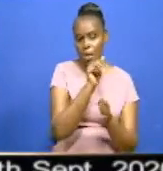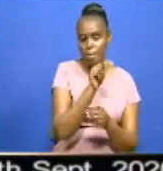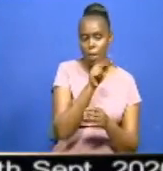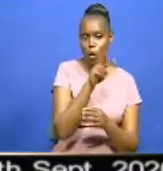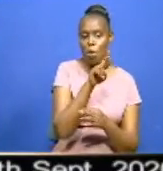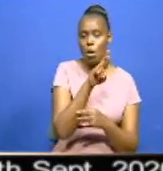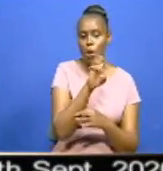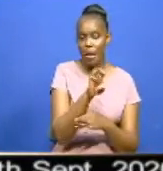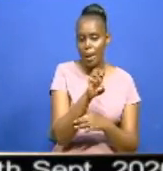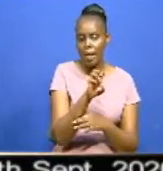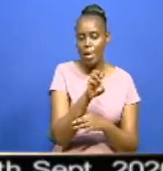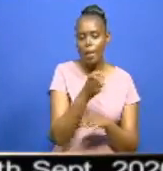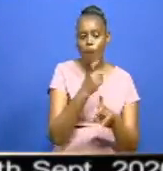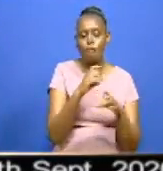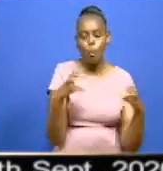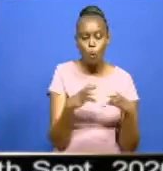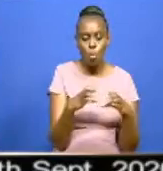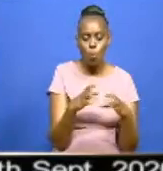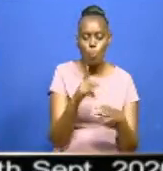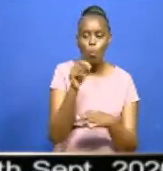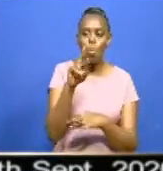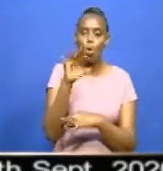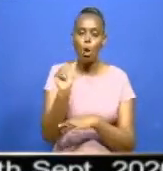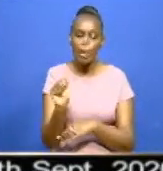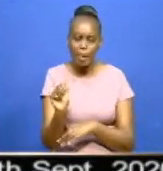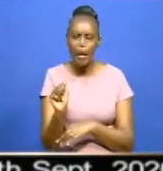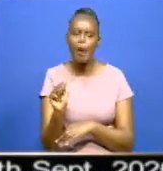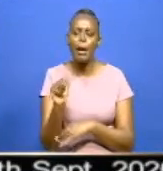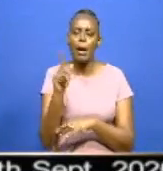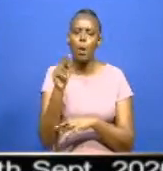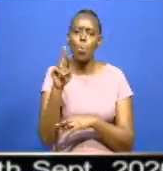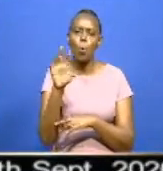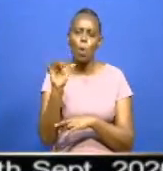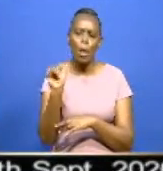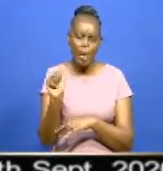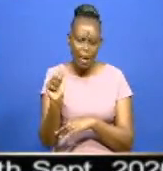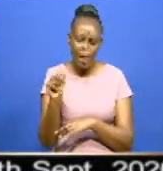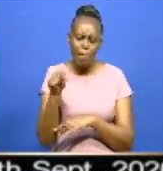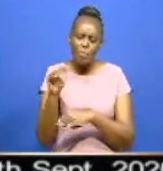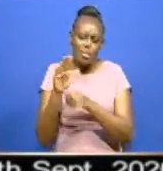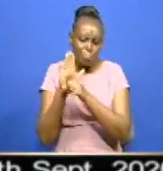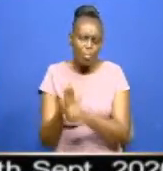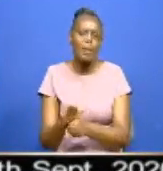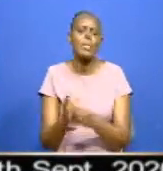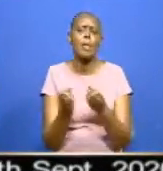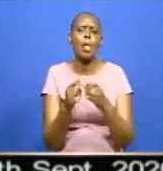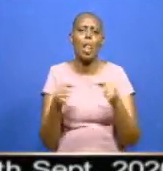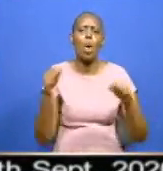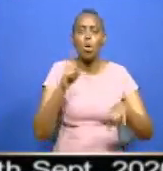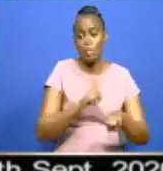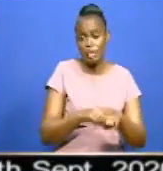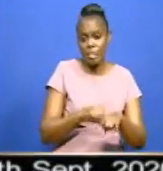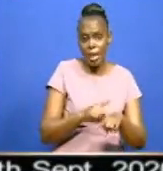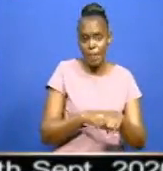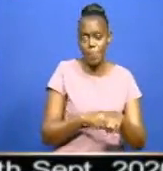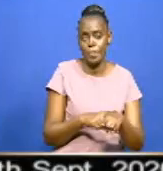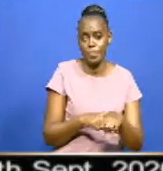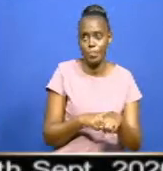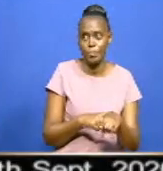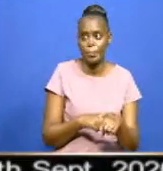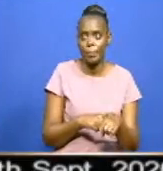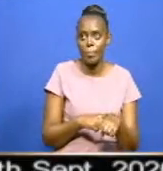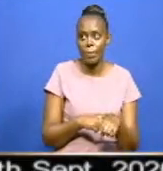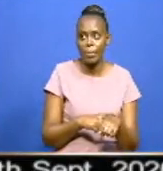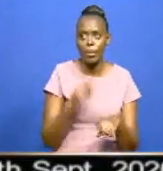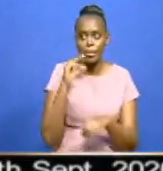the way, and the courier in this country have been so marginalized for a long time since the eras of Honorable Machage, who was here in this house, Mr. Speaker.